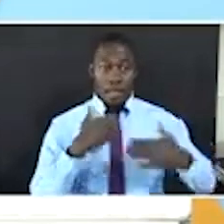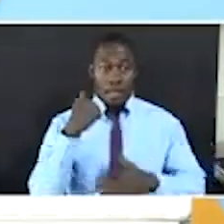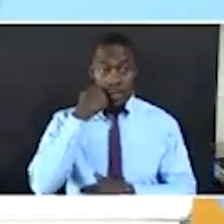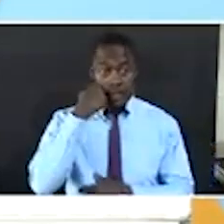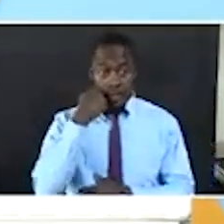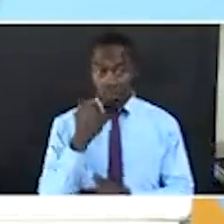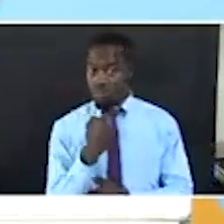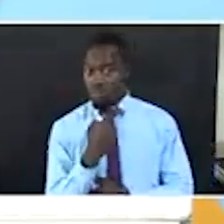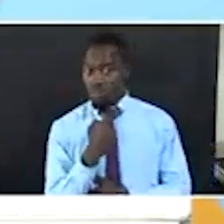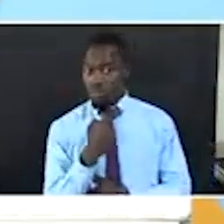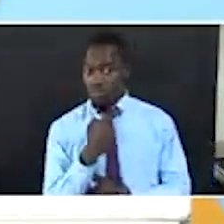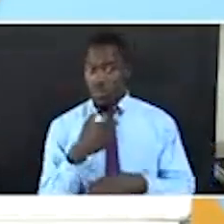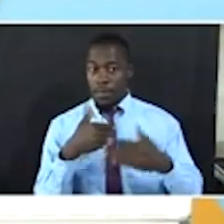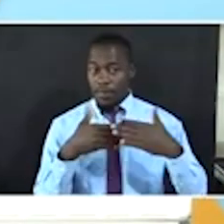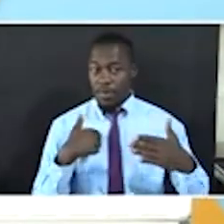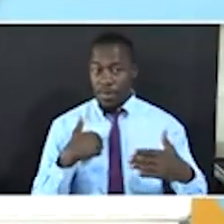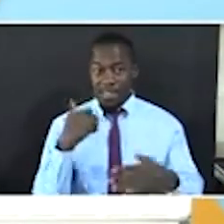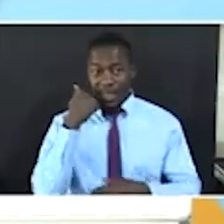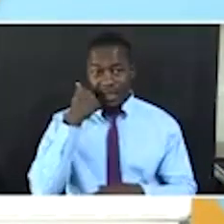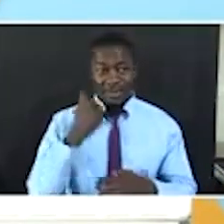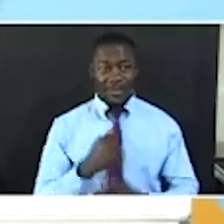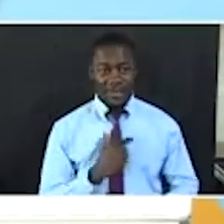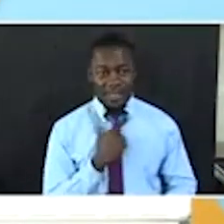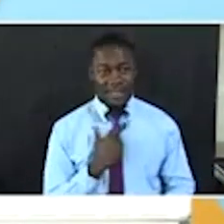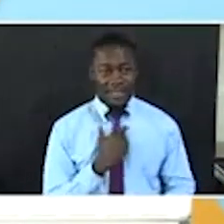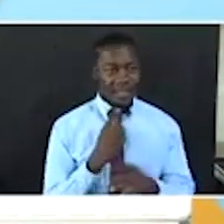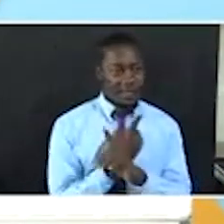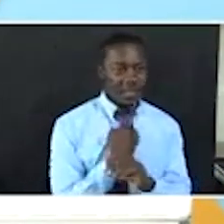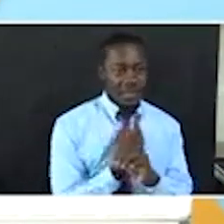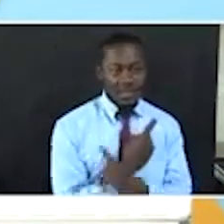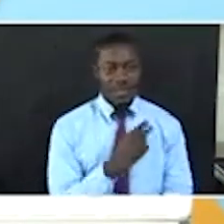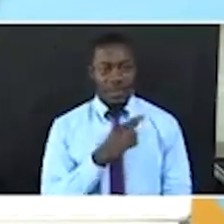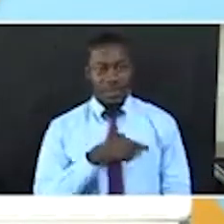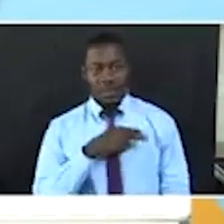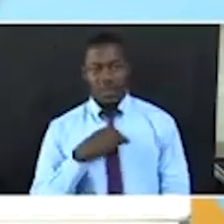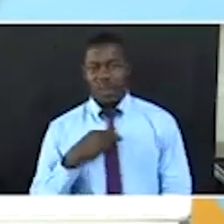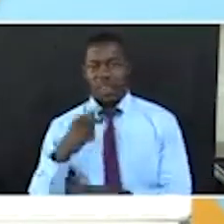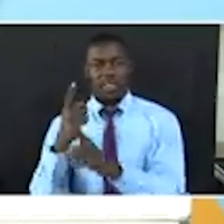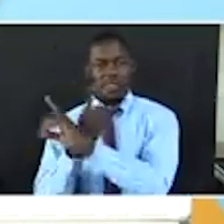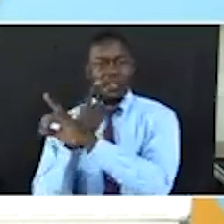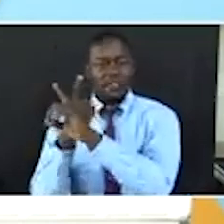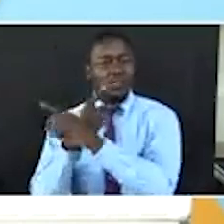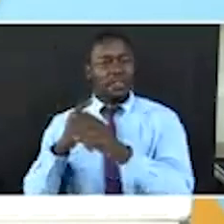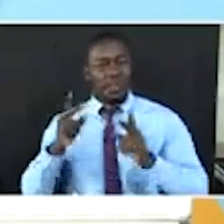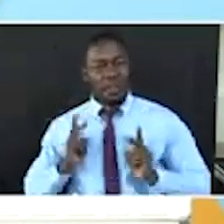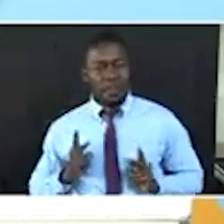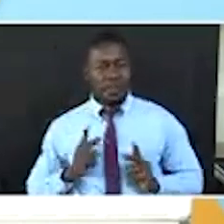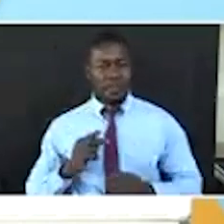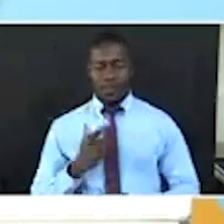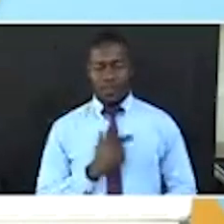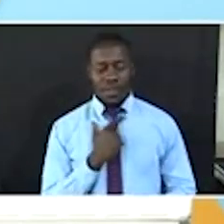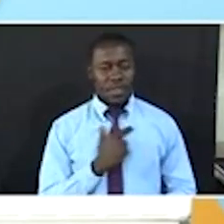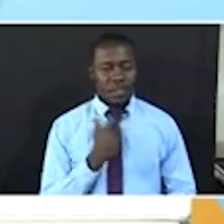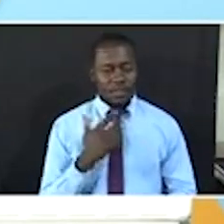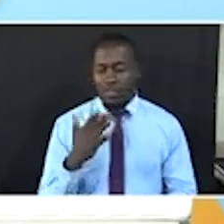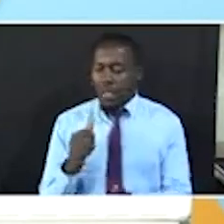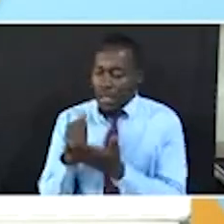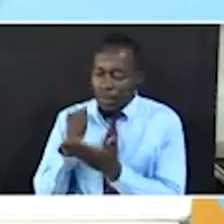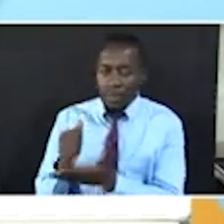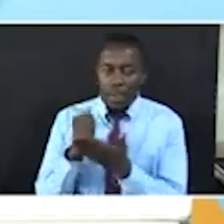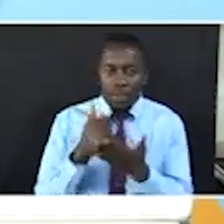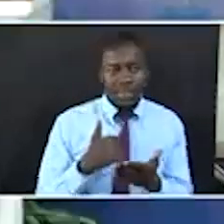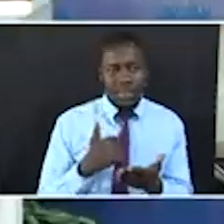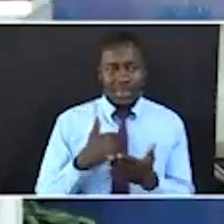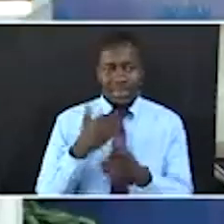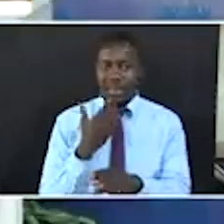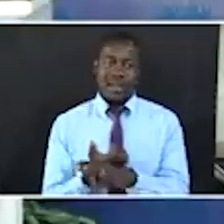to all the medical practitioners, many professors. You see, I'm spending money. I'm